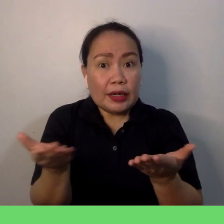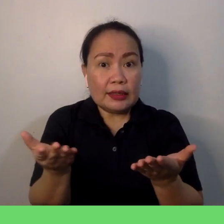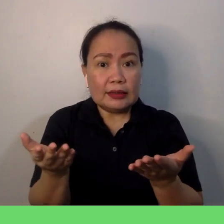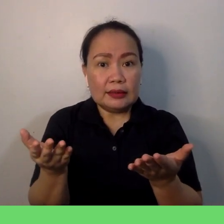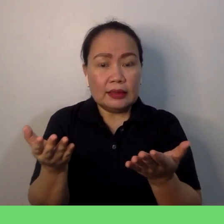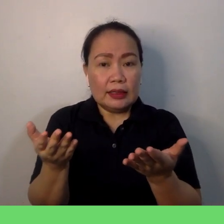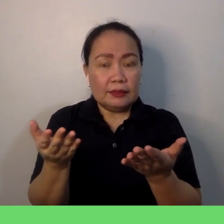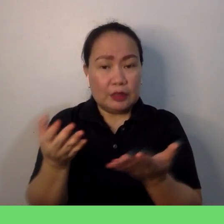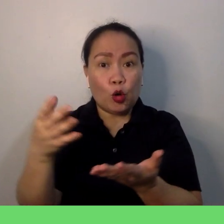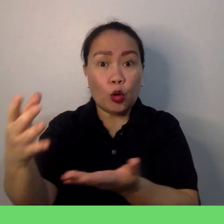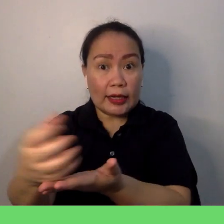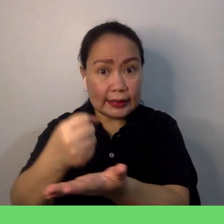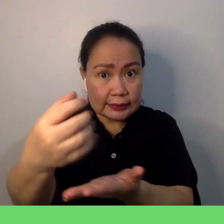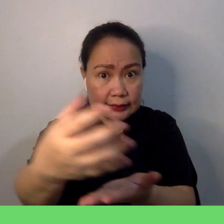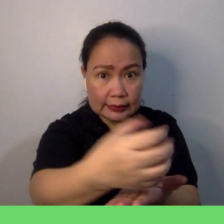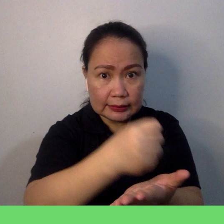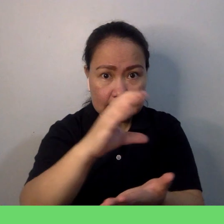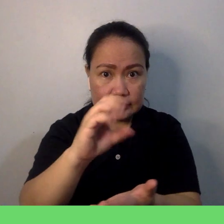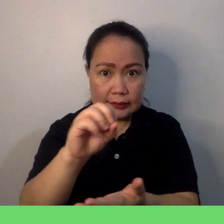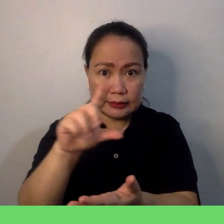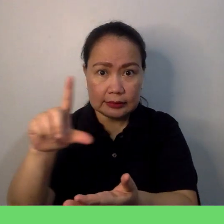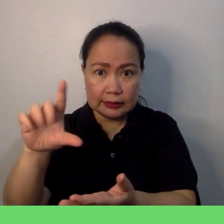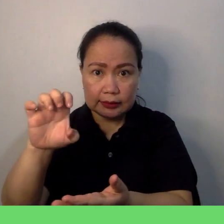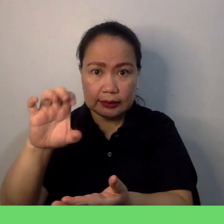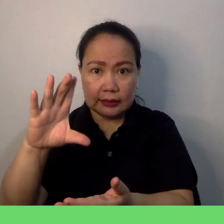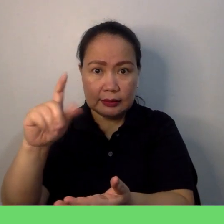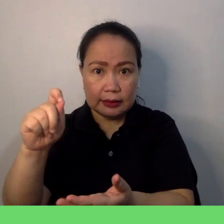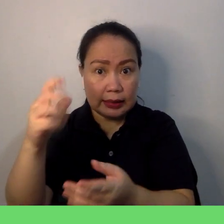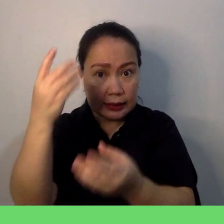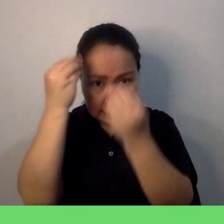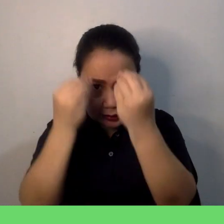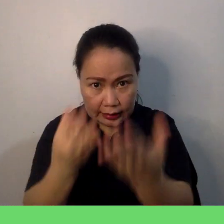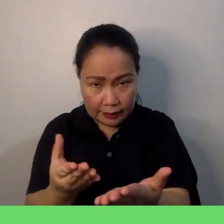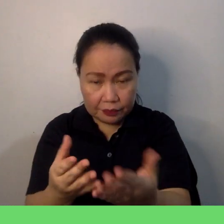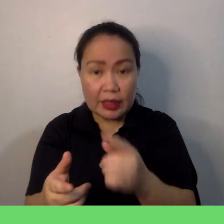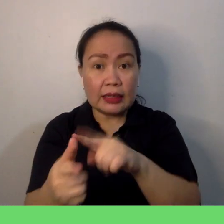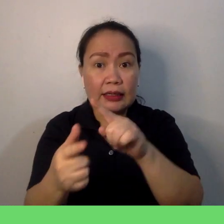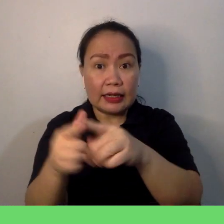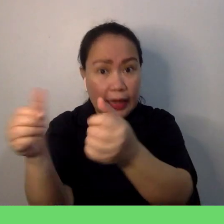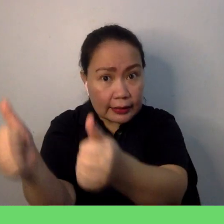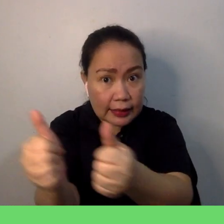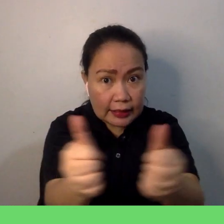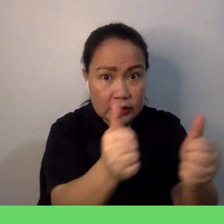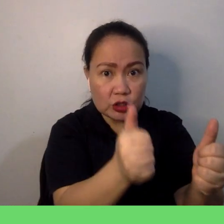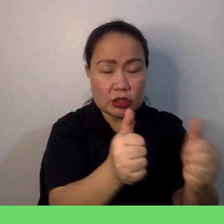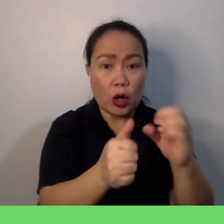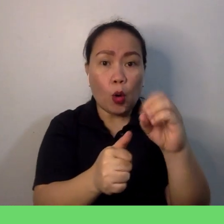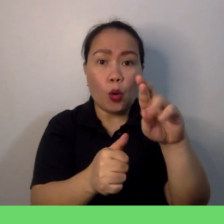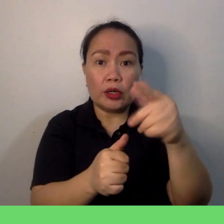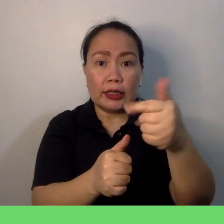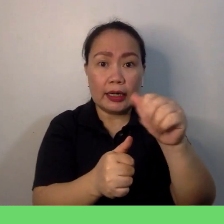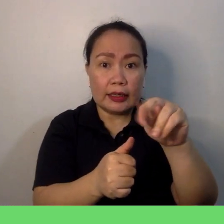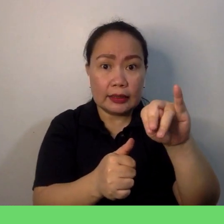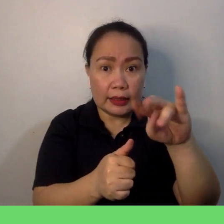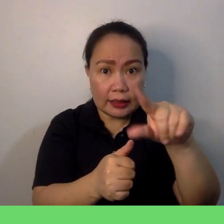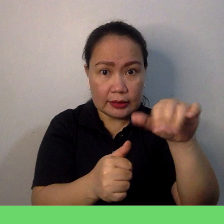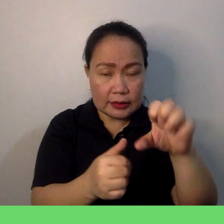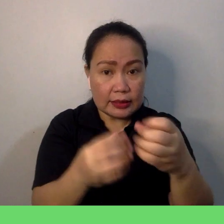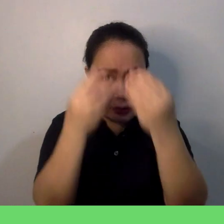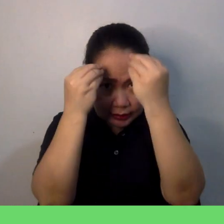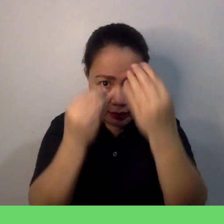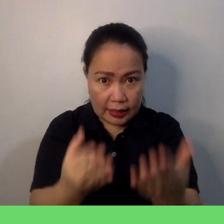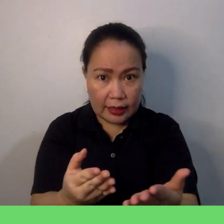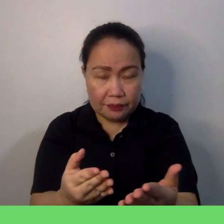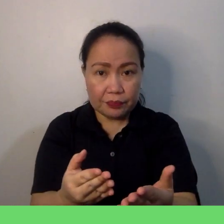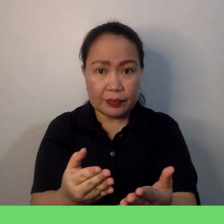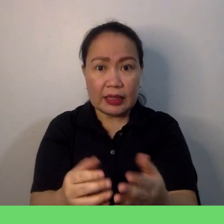be collecting data, we will be organizing the data, we will analyze the data, and after